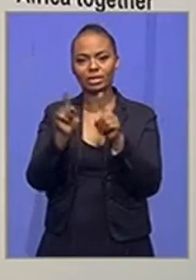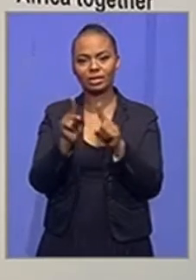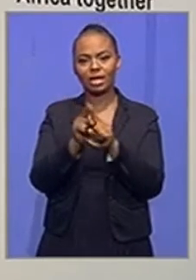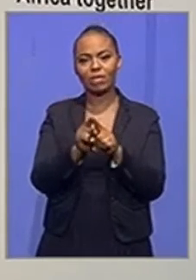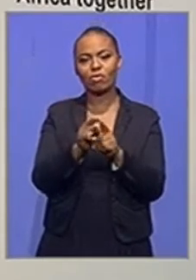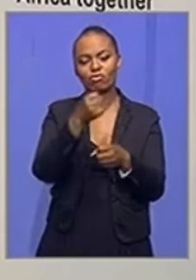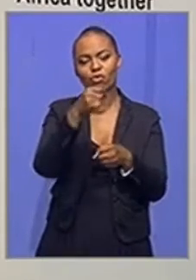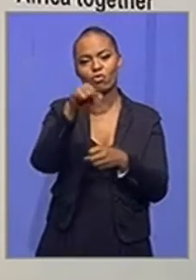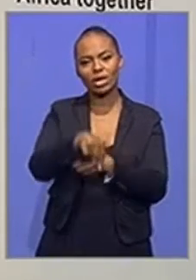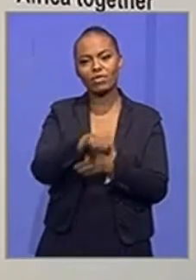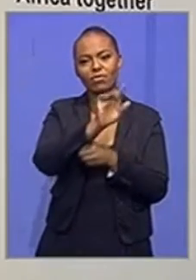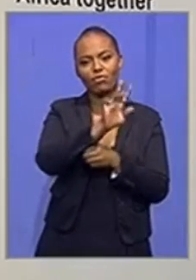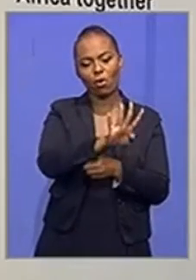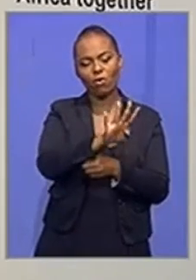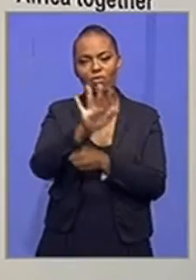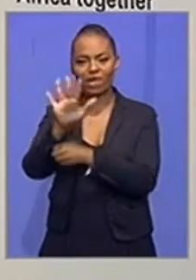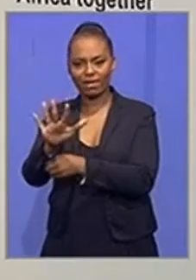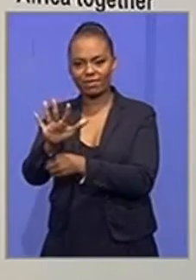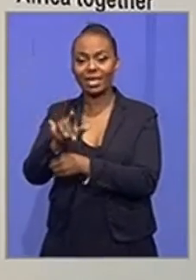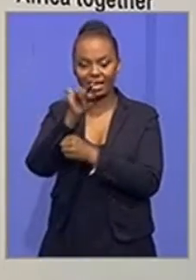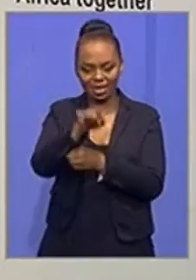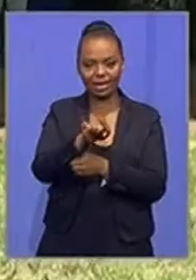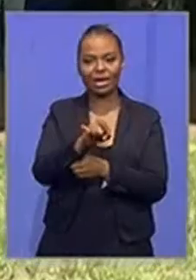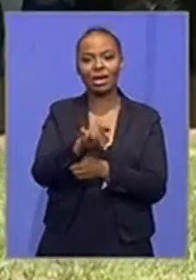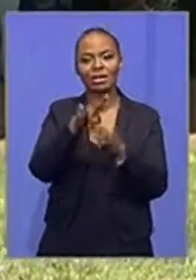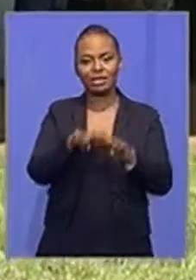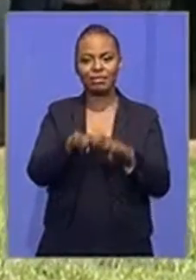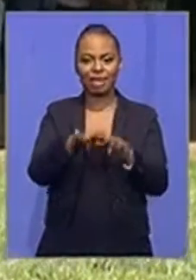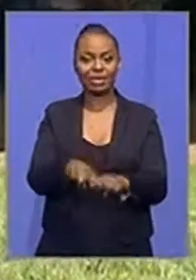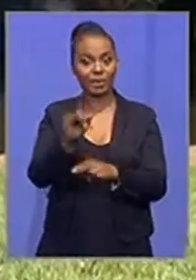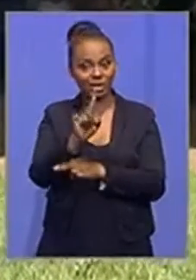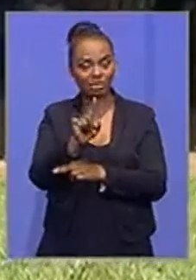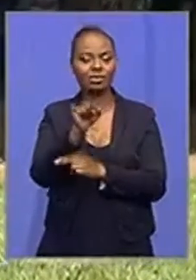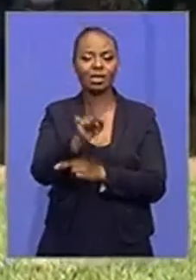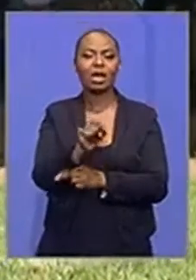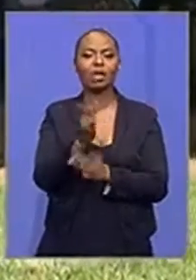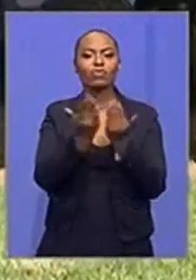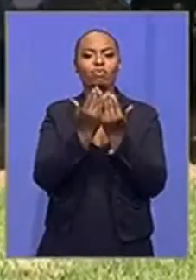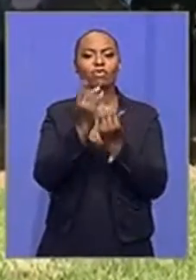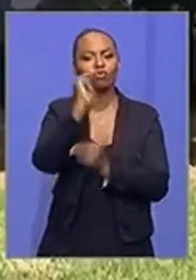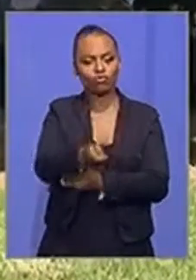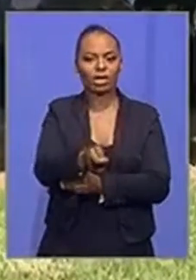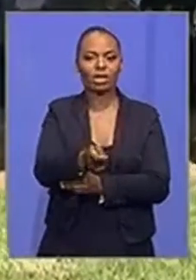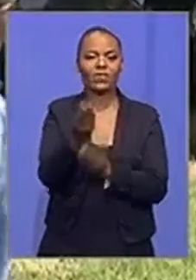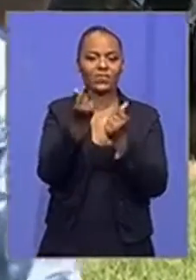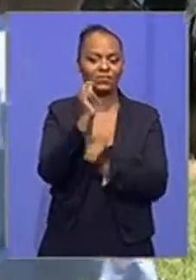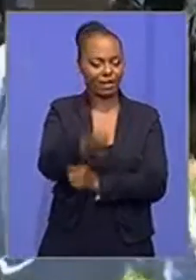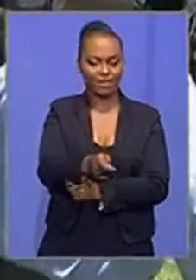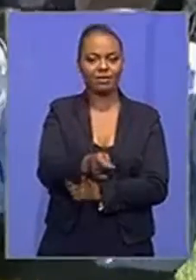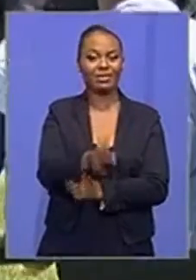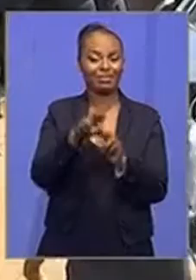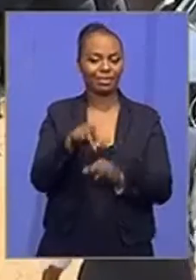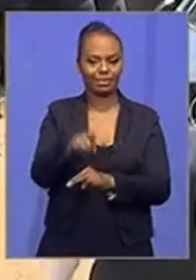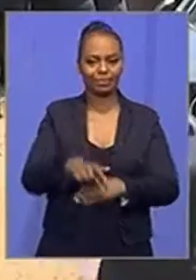5, they rely on the school fees from parents. Mokgatlo o emetseng mekgatlo ya taolo ya dikolo e leng Federation